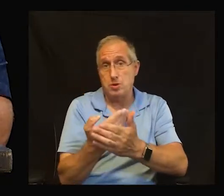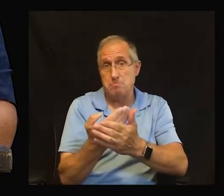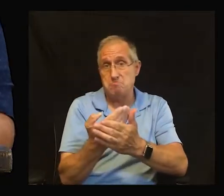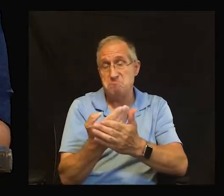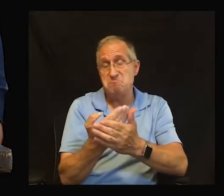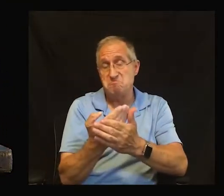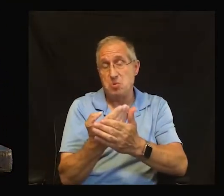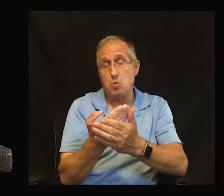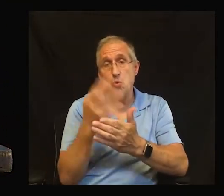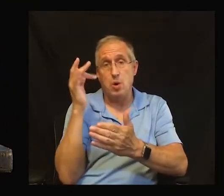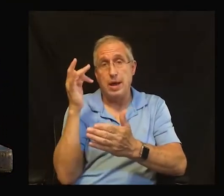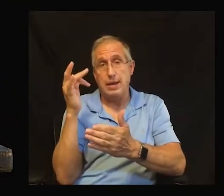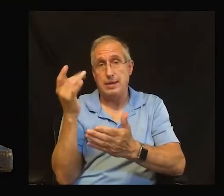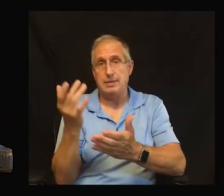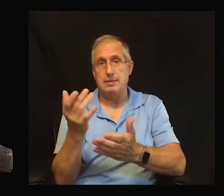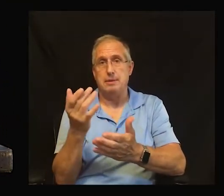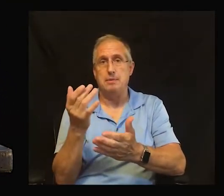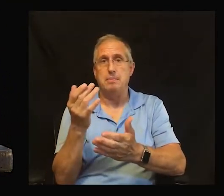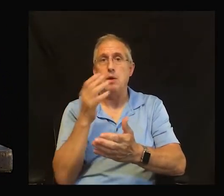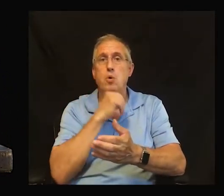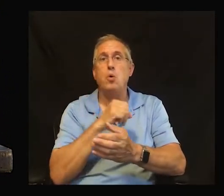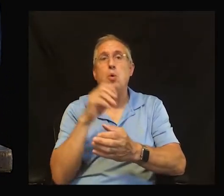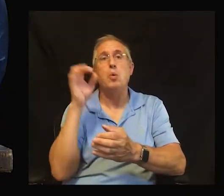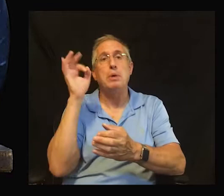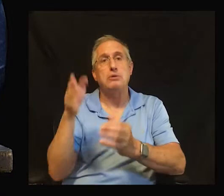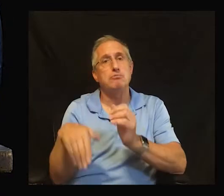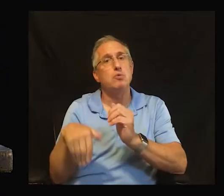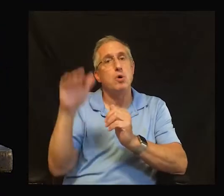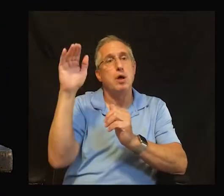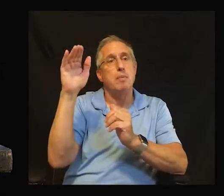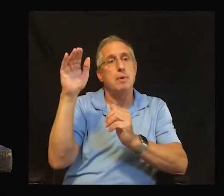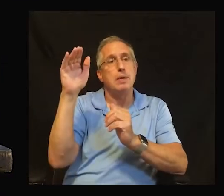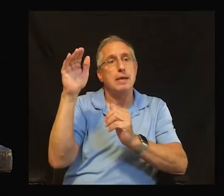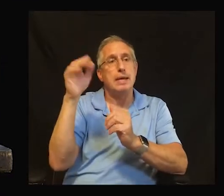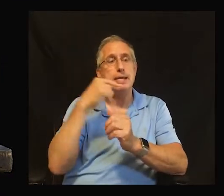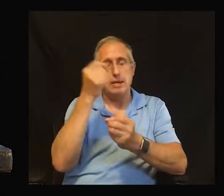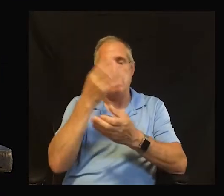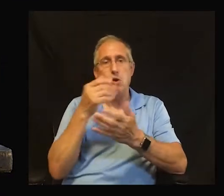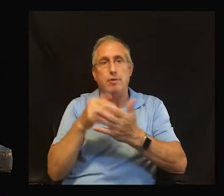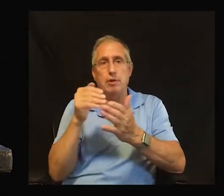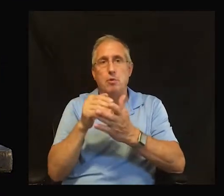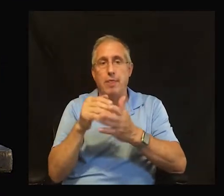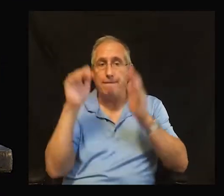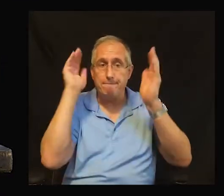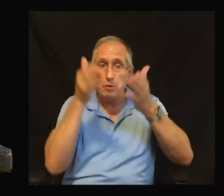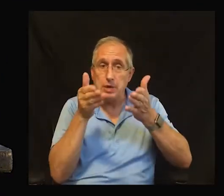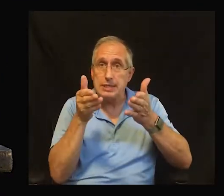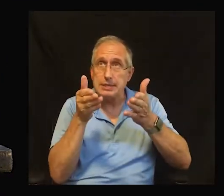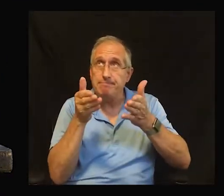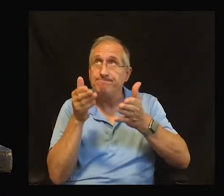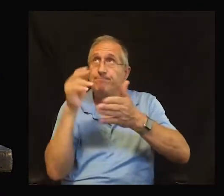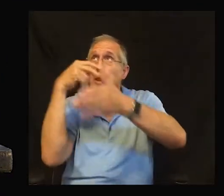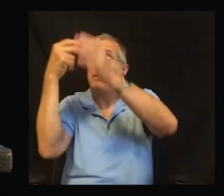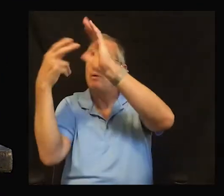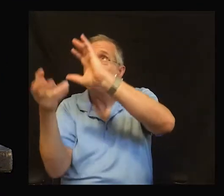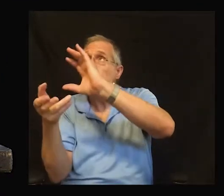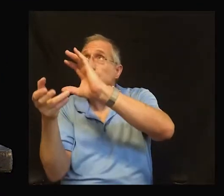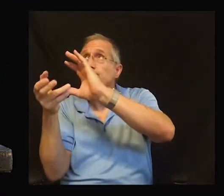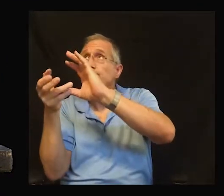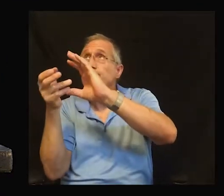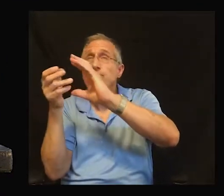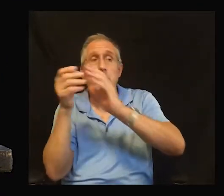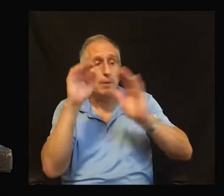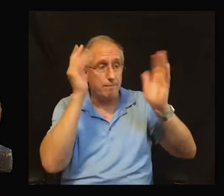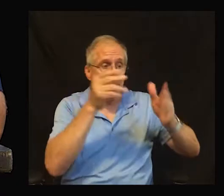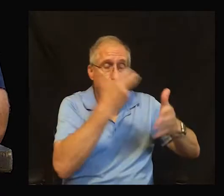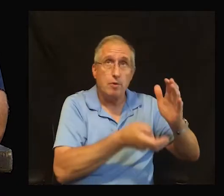you will. Because where my old pastor growing up used to always say this, Tommy Barnett used to say, where the focus goes, the energy flows. It